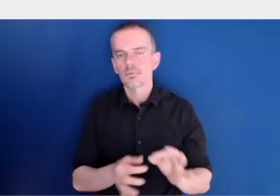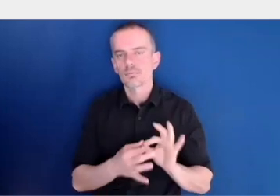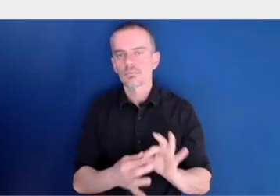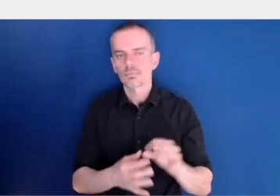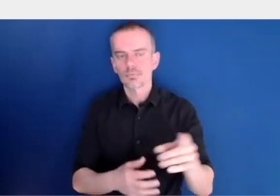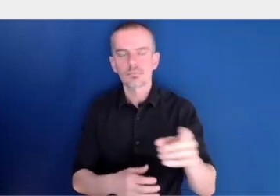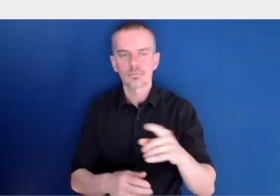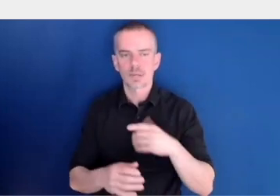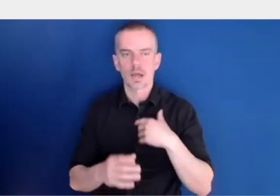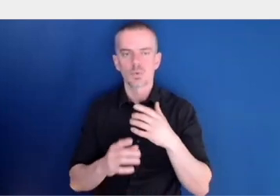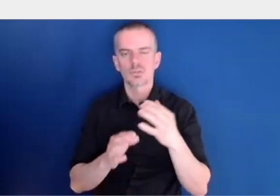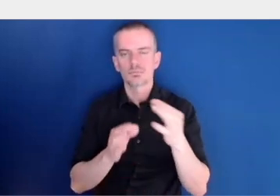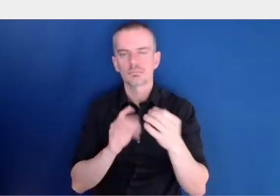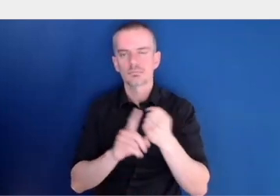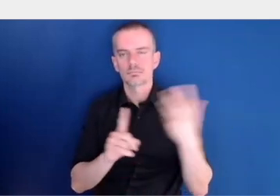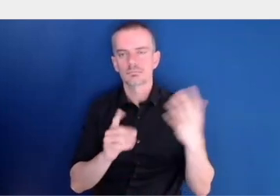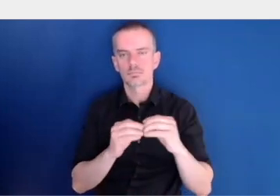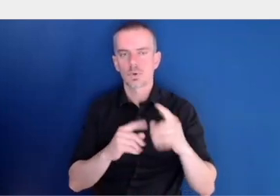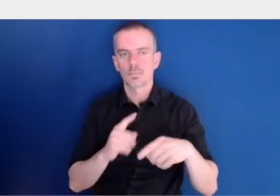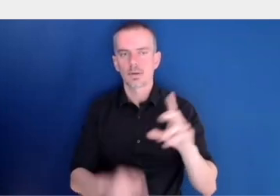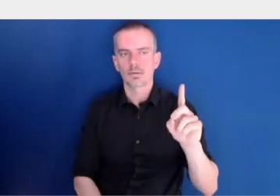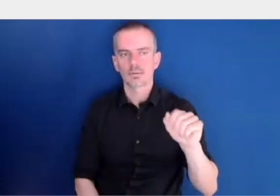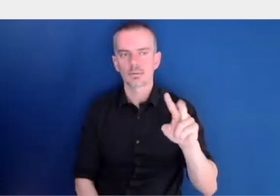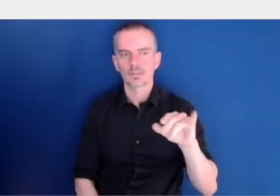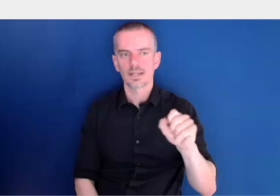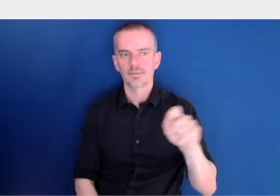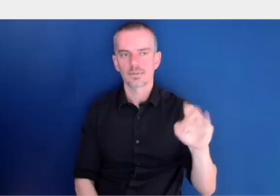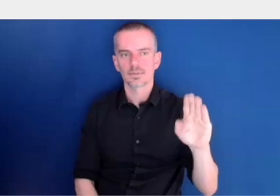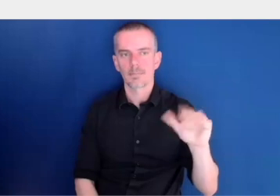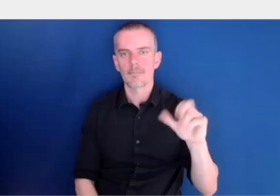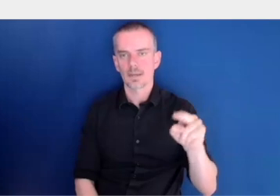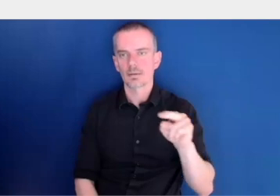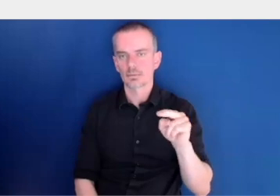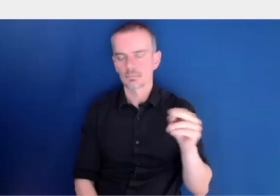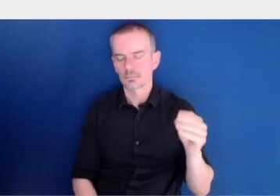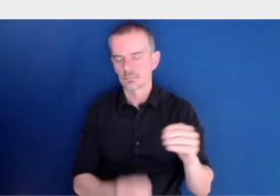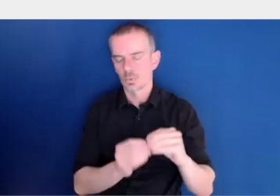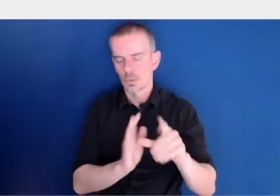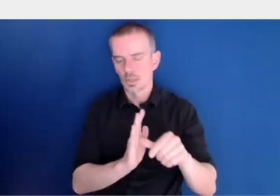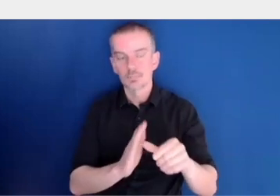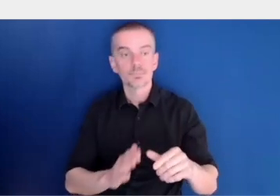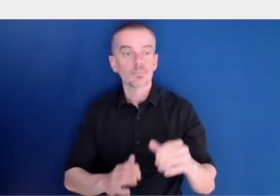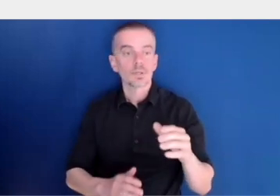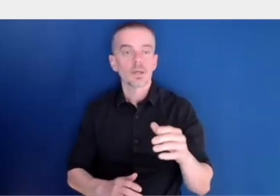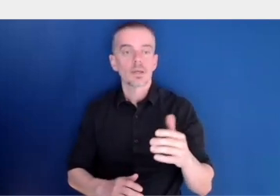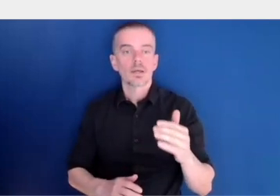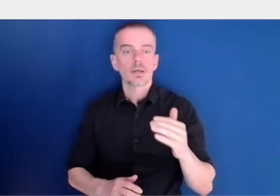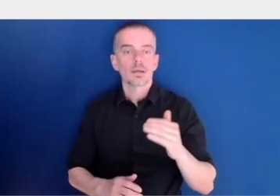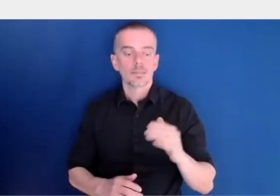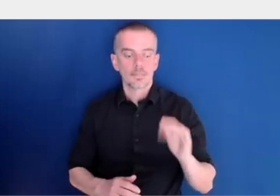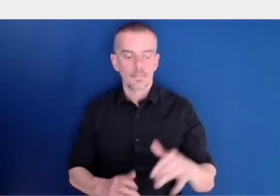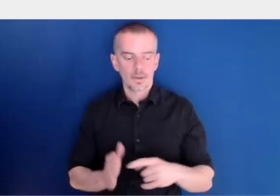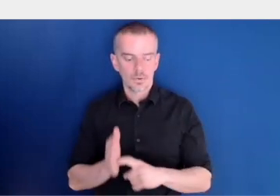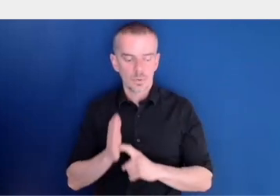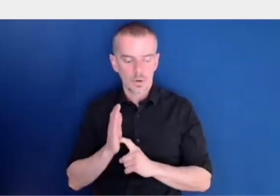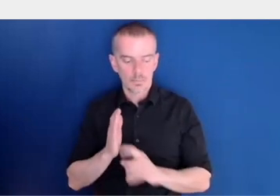I'll go into a little more detail about Davis-Bacon in a moment. And then this requirement is,